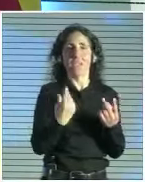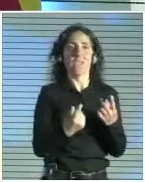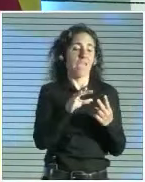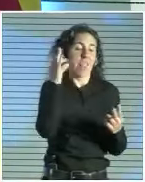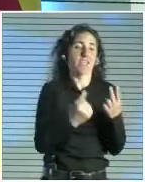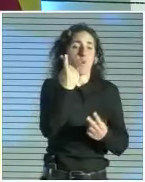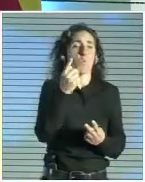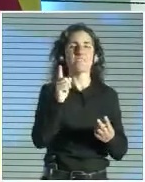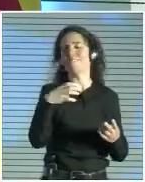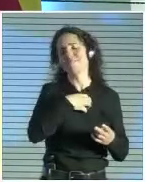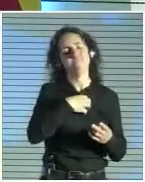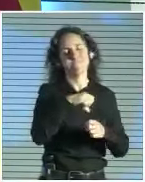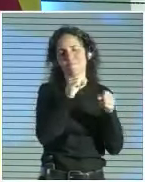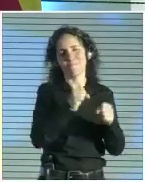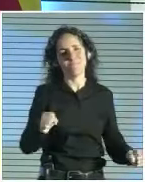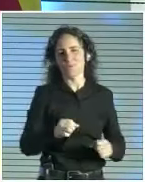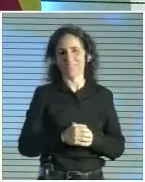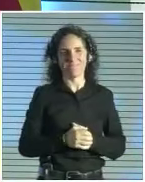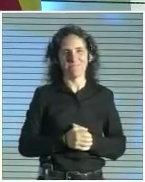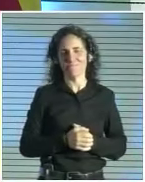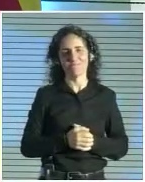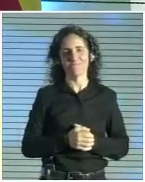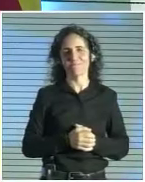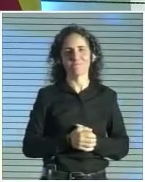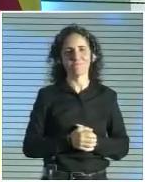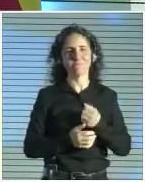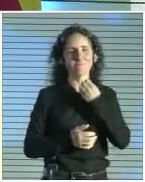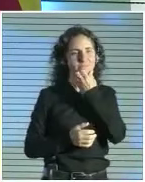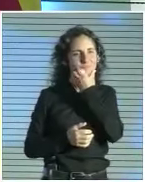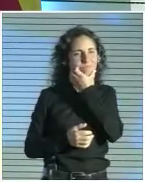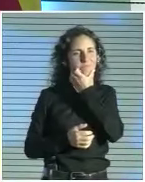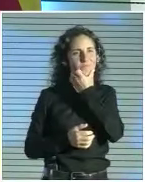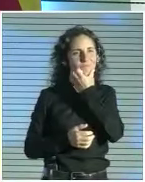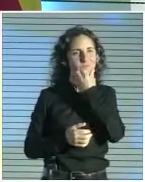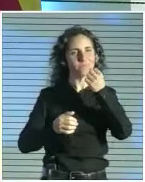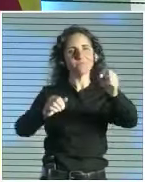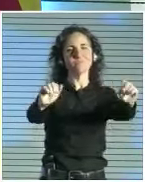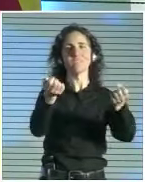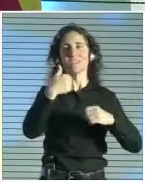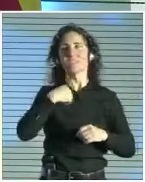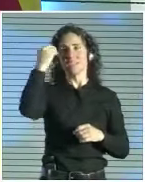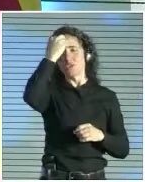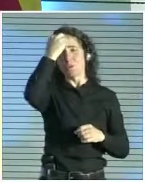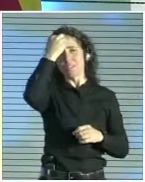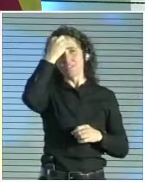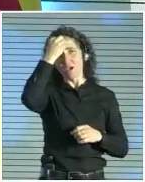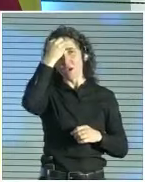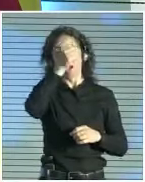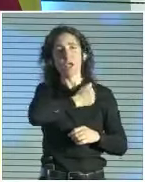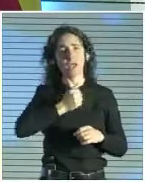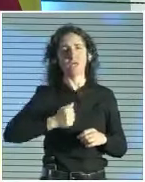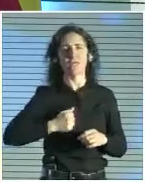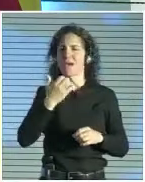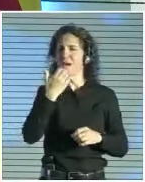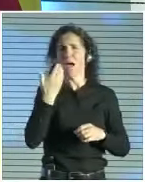is echoing what we very often see. At the same time, I like that you pointed out at the pandemic as a